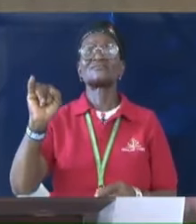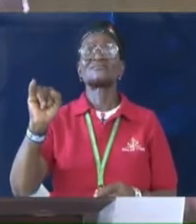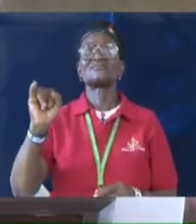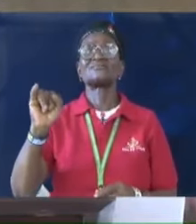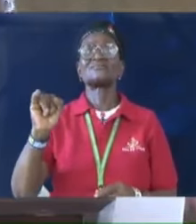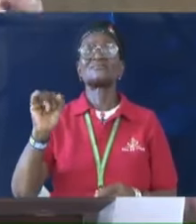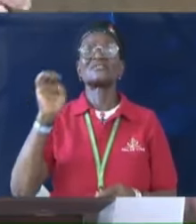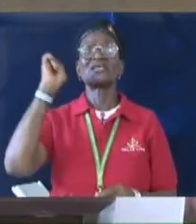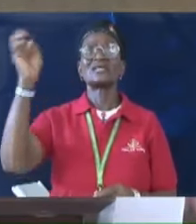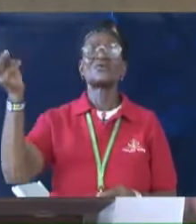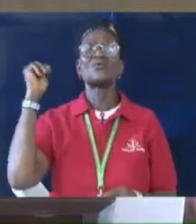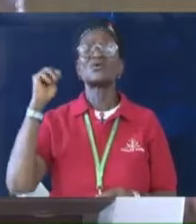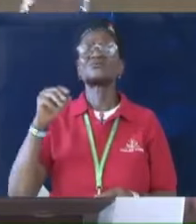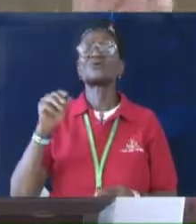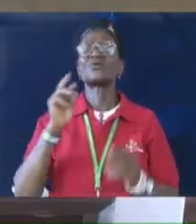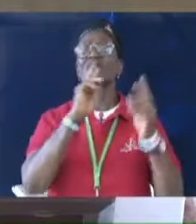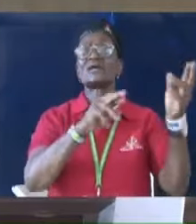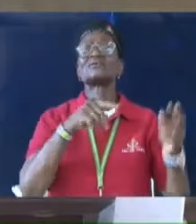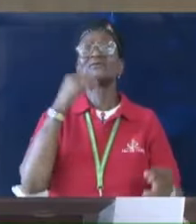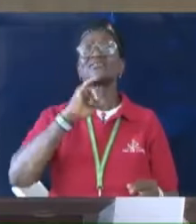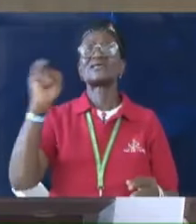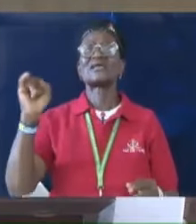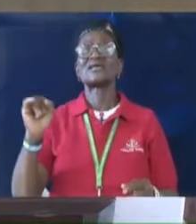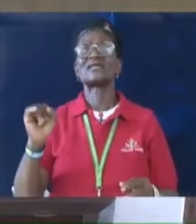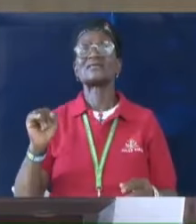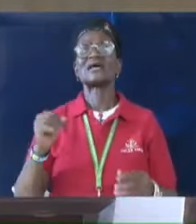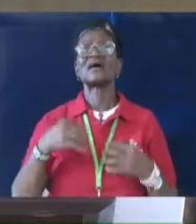He was already saying, I have a God